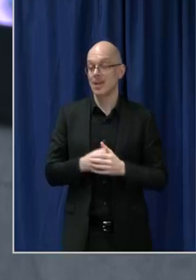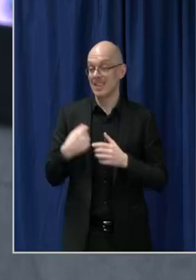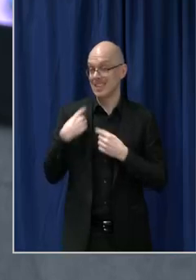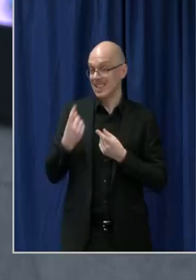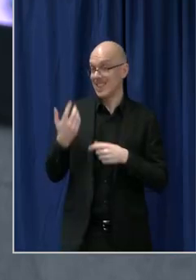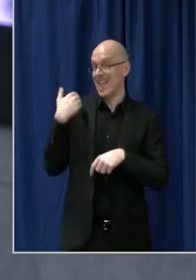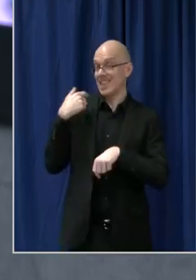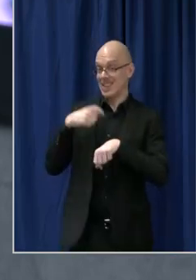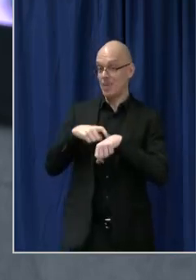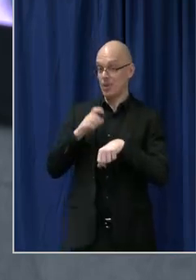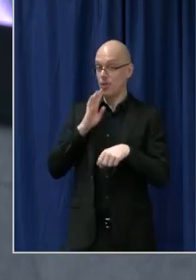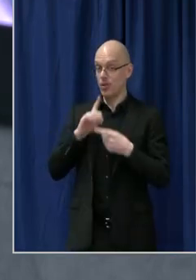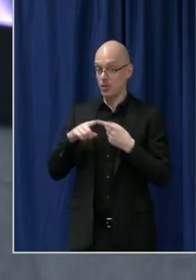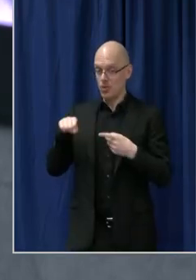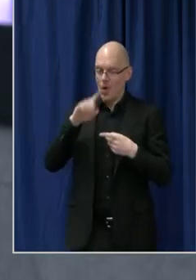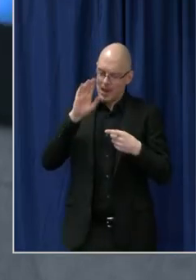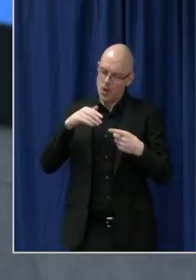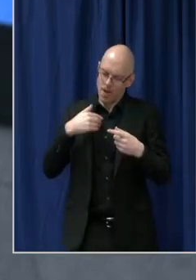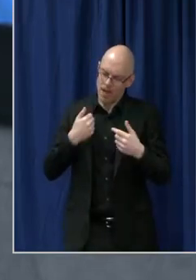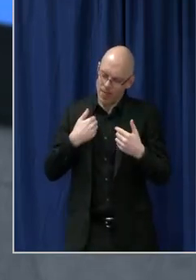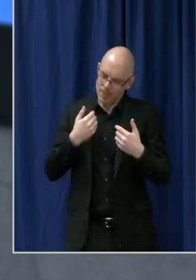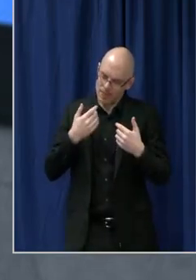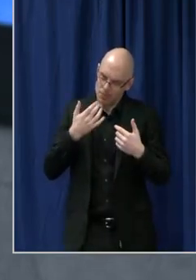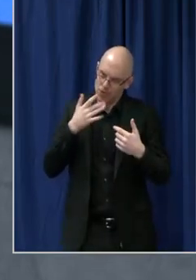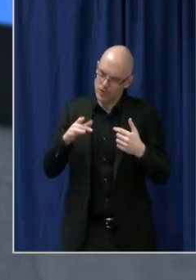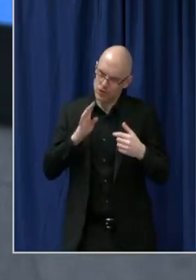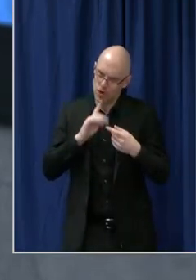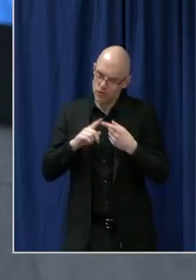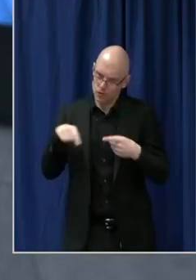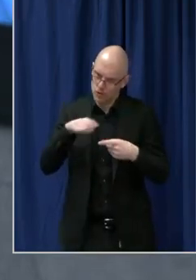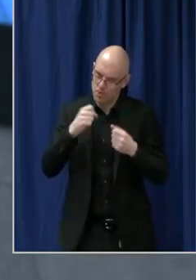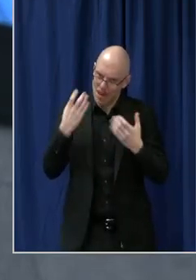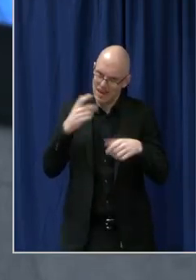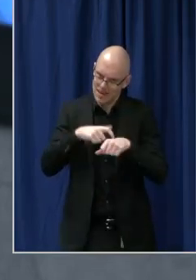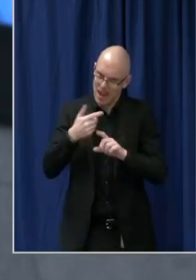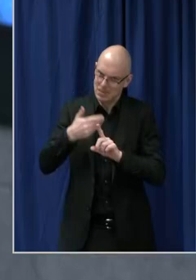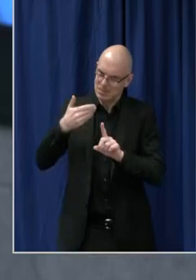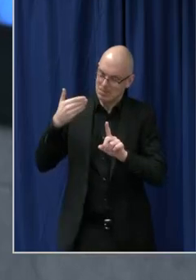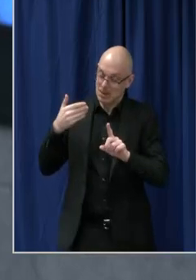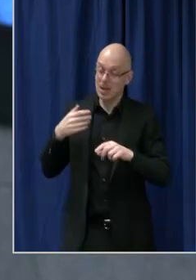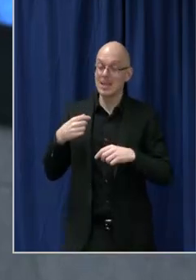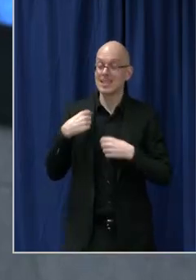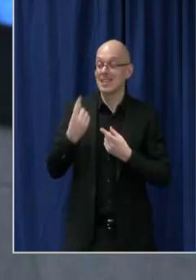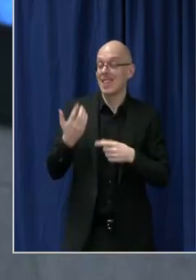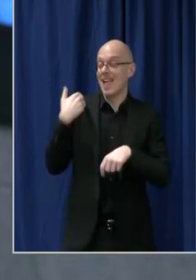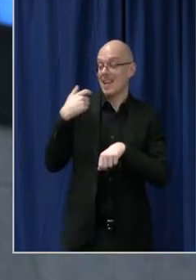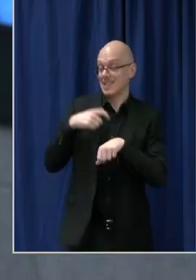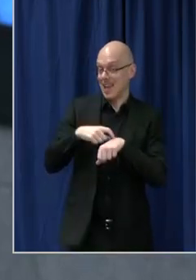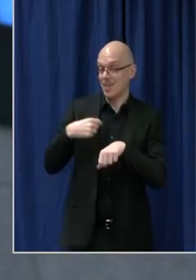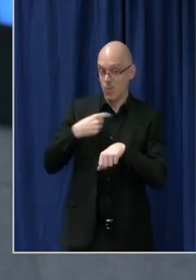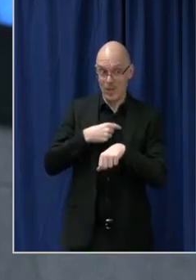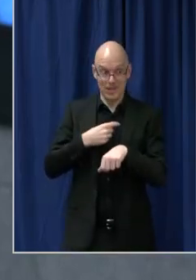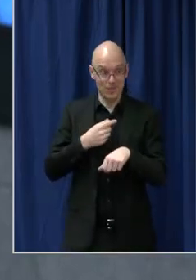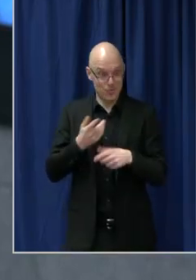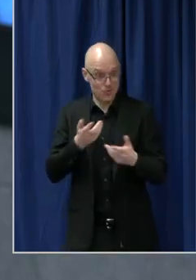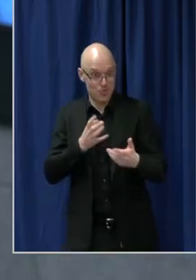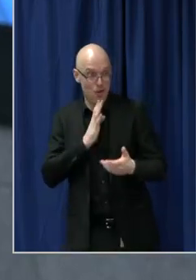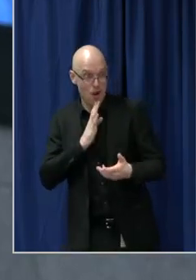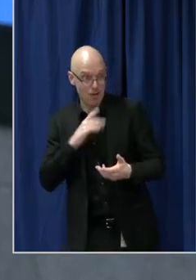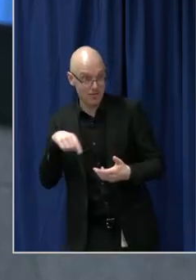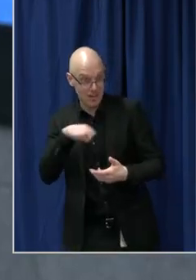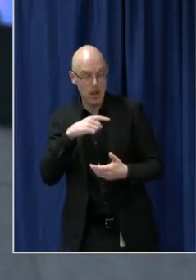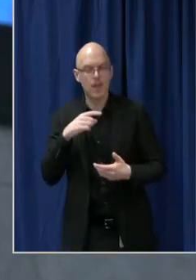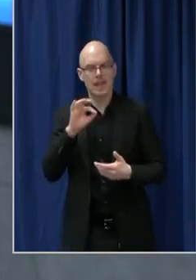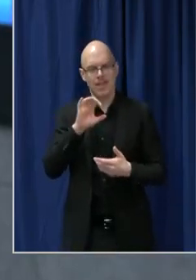number of times, but since I've last spoken with you, the Commission in particular has taken a number of important